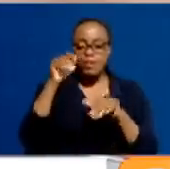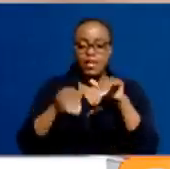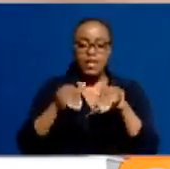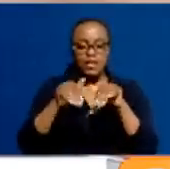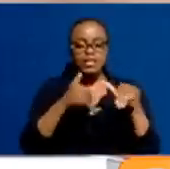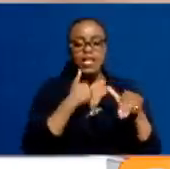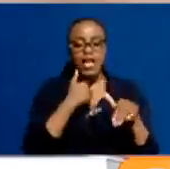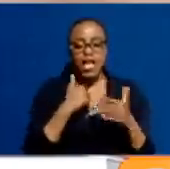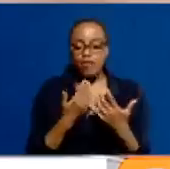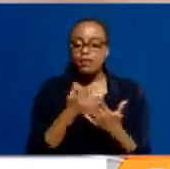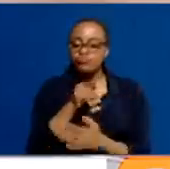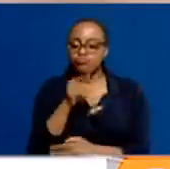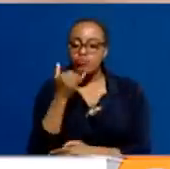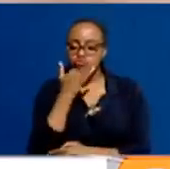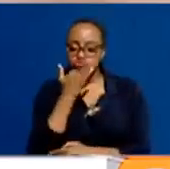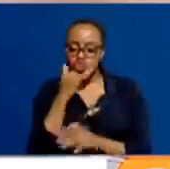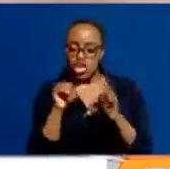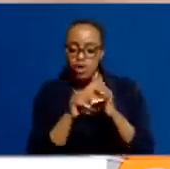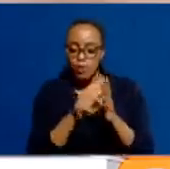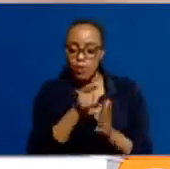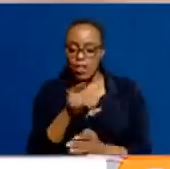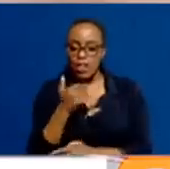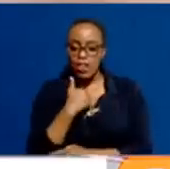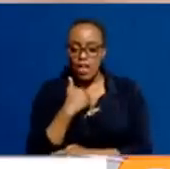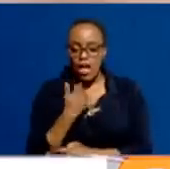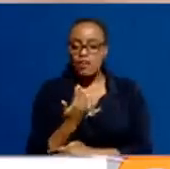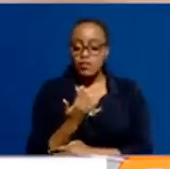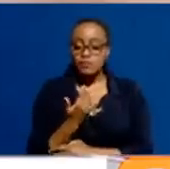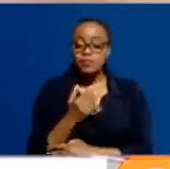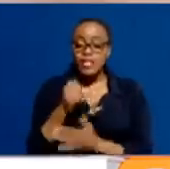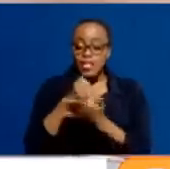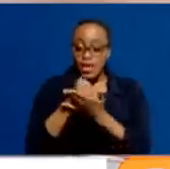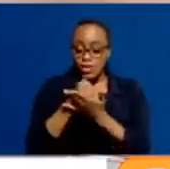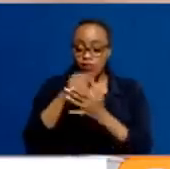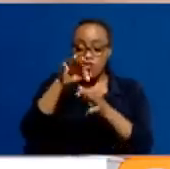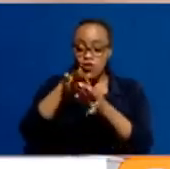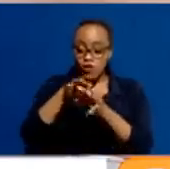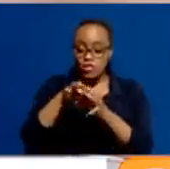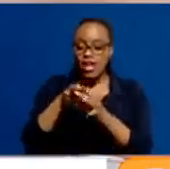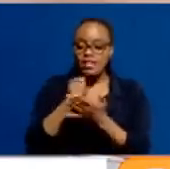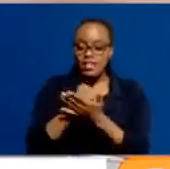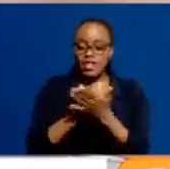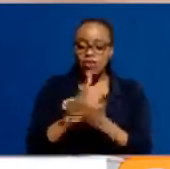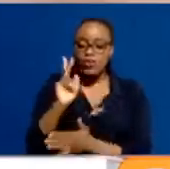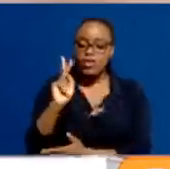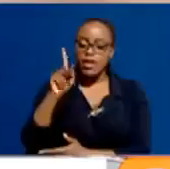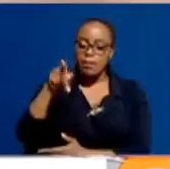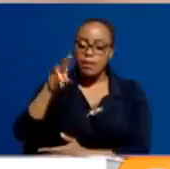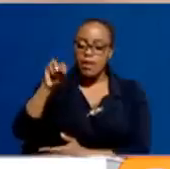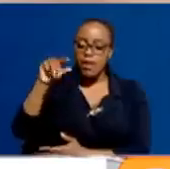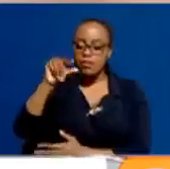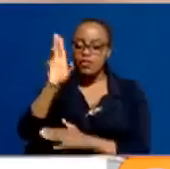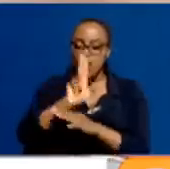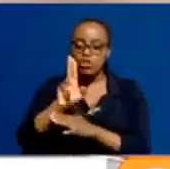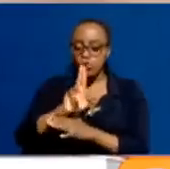a nullity. And as Francis Gashuri reports, the audit of voter register by KPMG has been used by